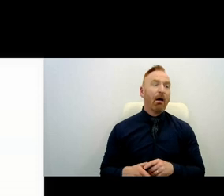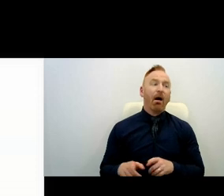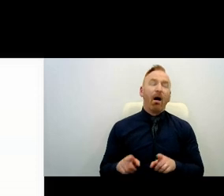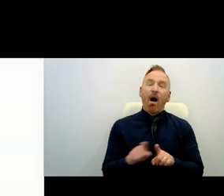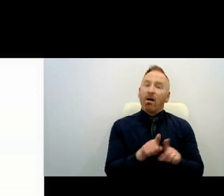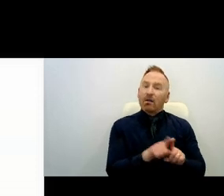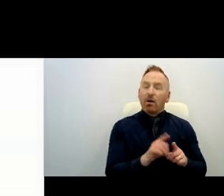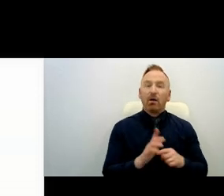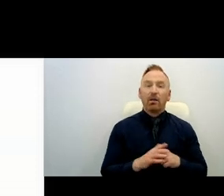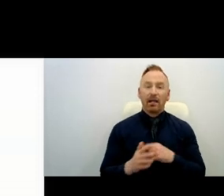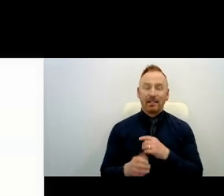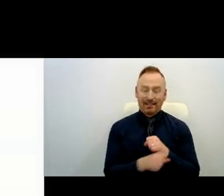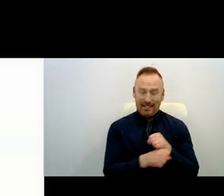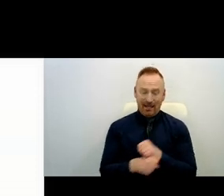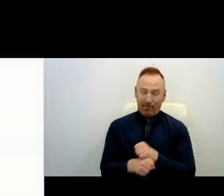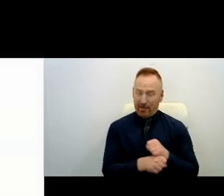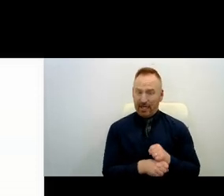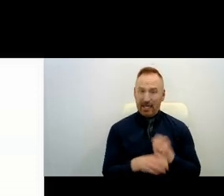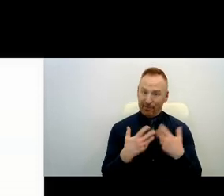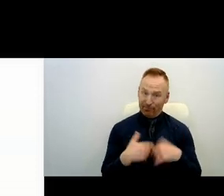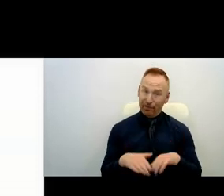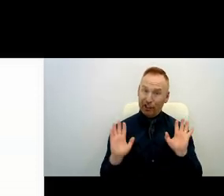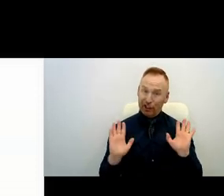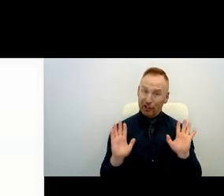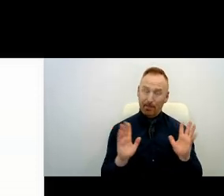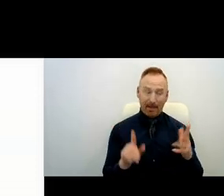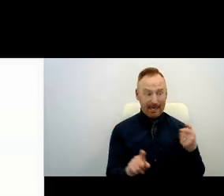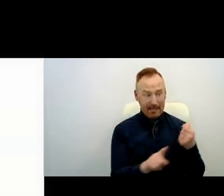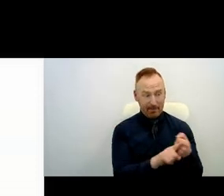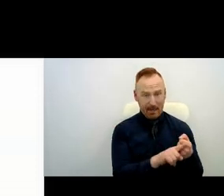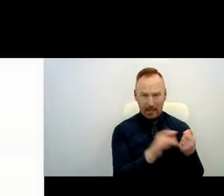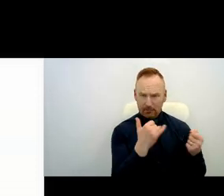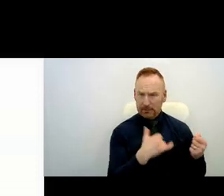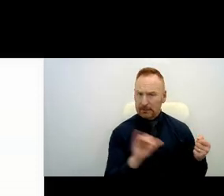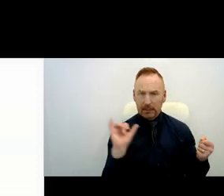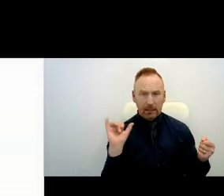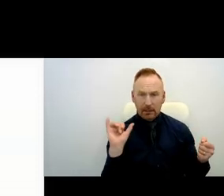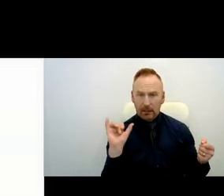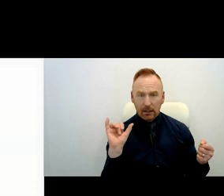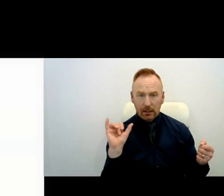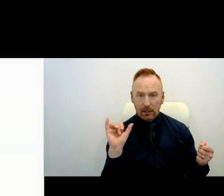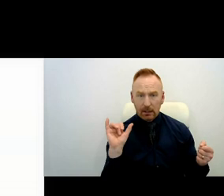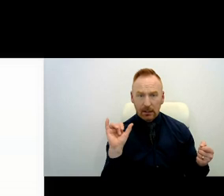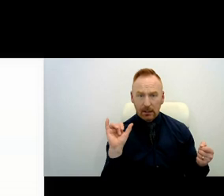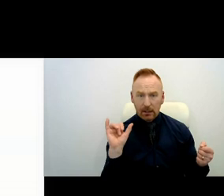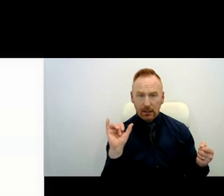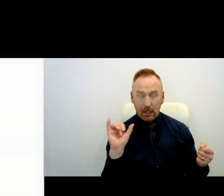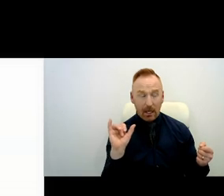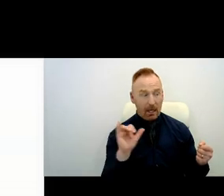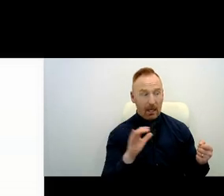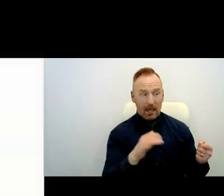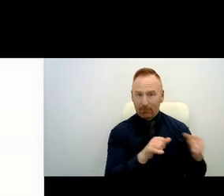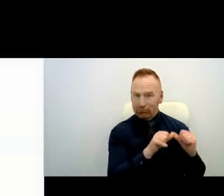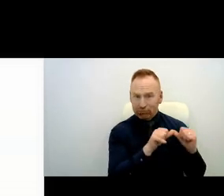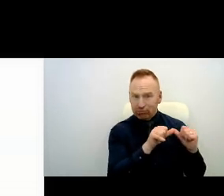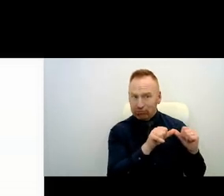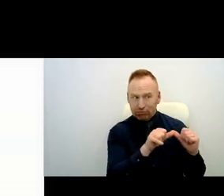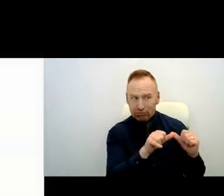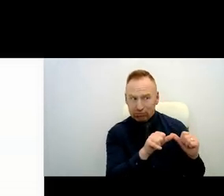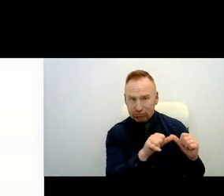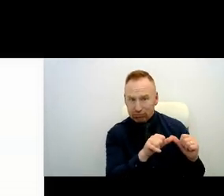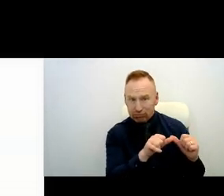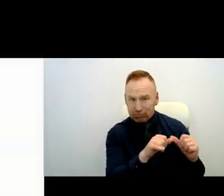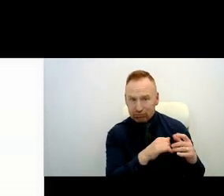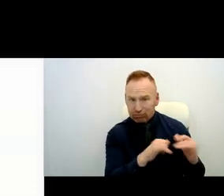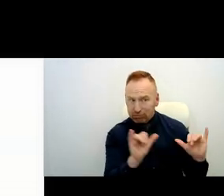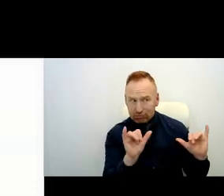realize slavery might have ended, but its effect is still very much present, and it seems like it never ends. Do you